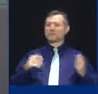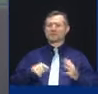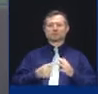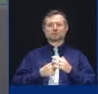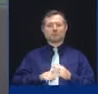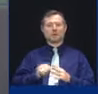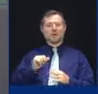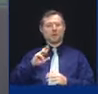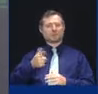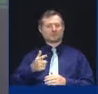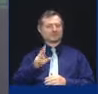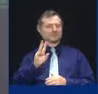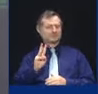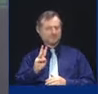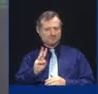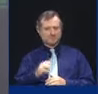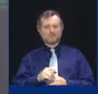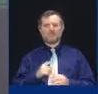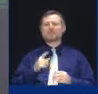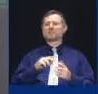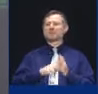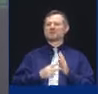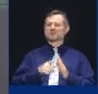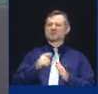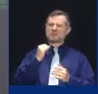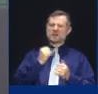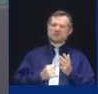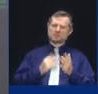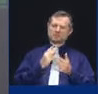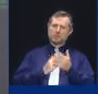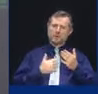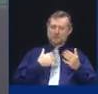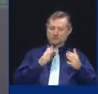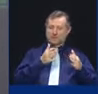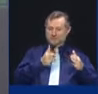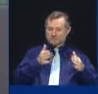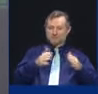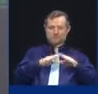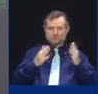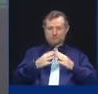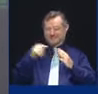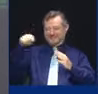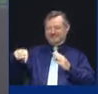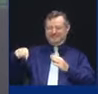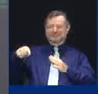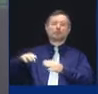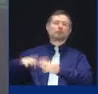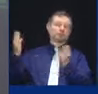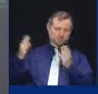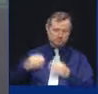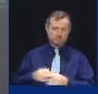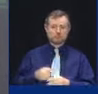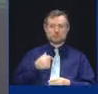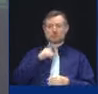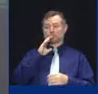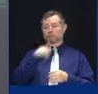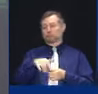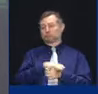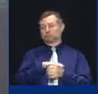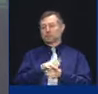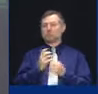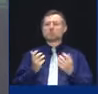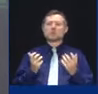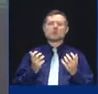mark the final phase of our opening. We know that people around the region are yearning for something to do as